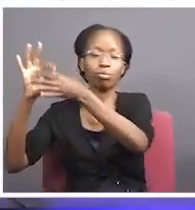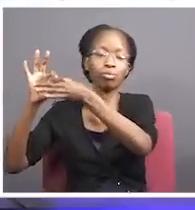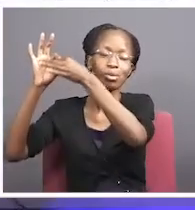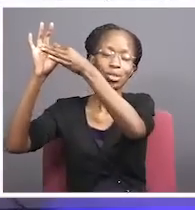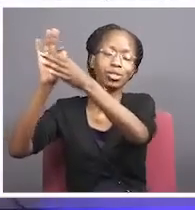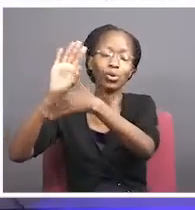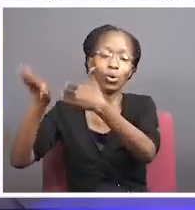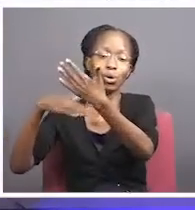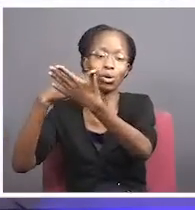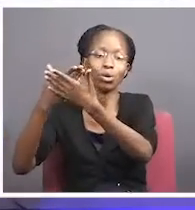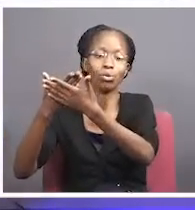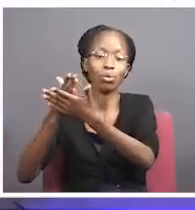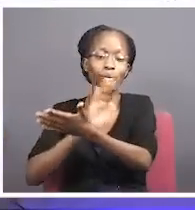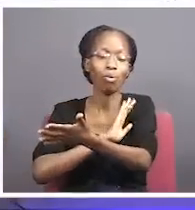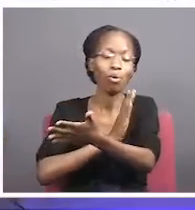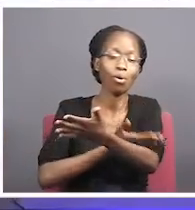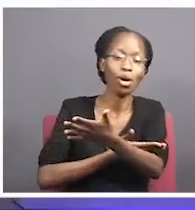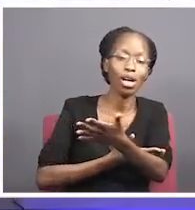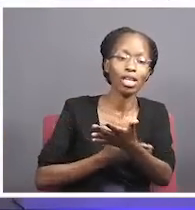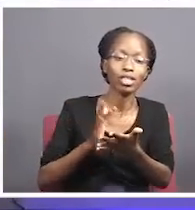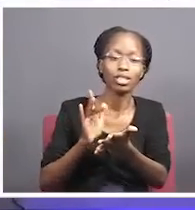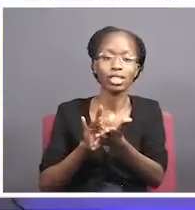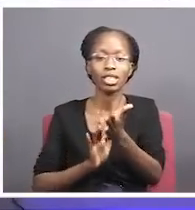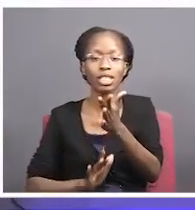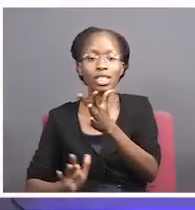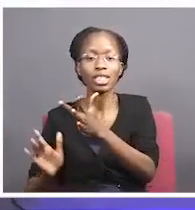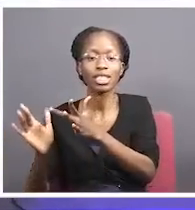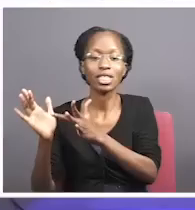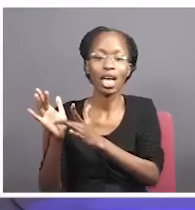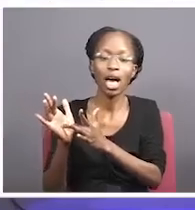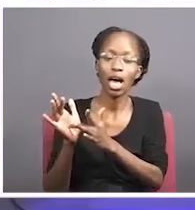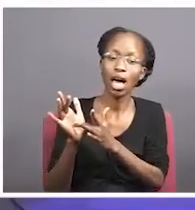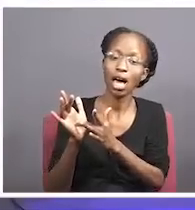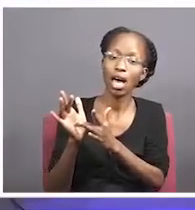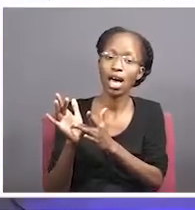Jesus. To you belongs all power,